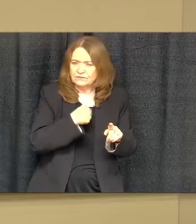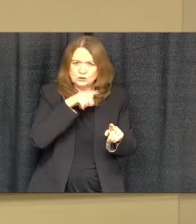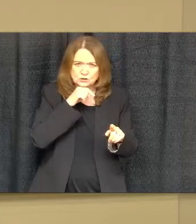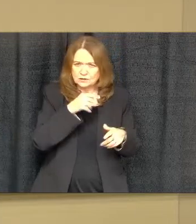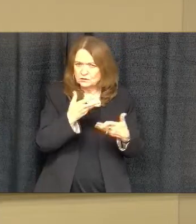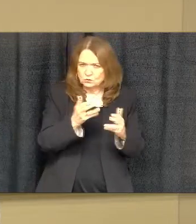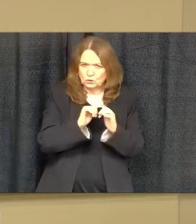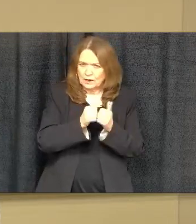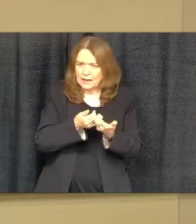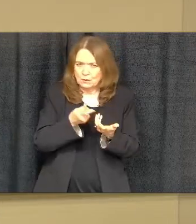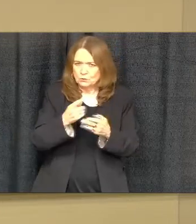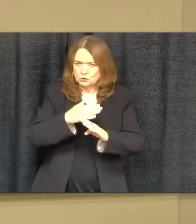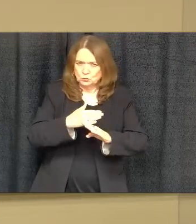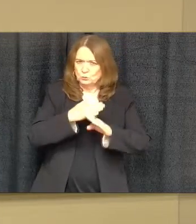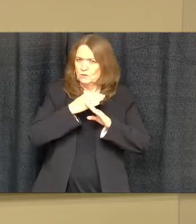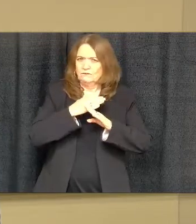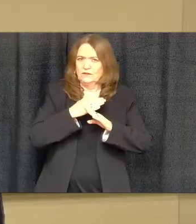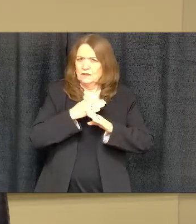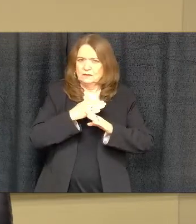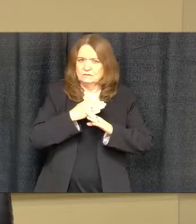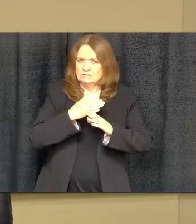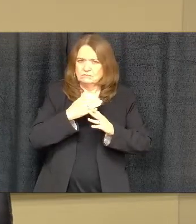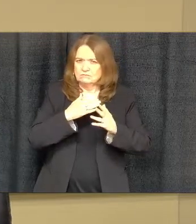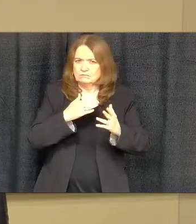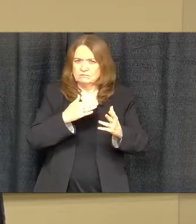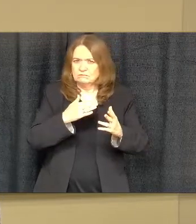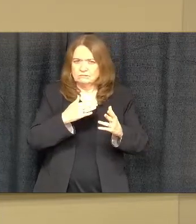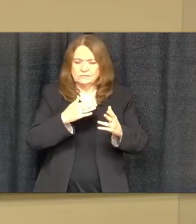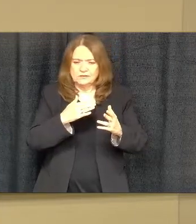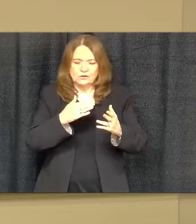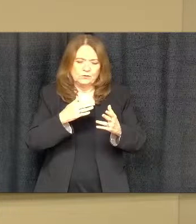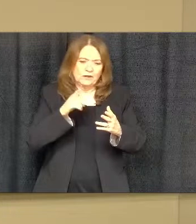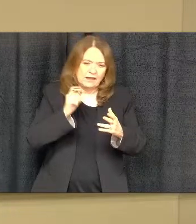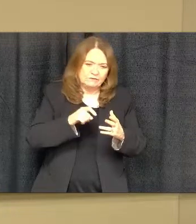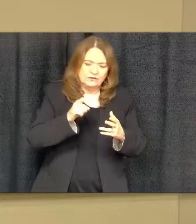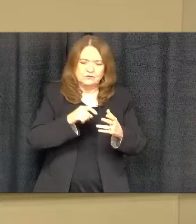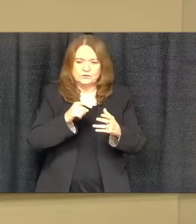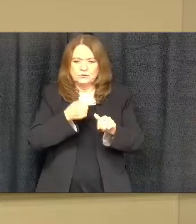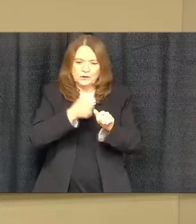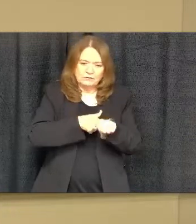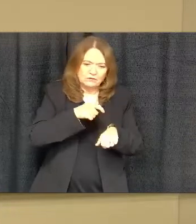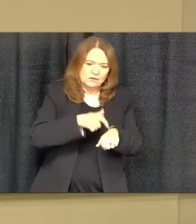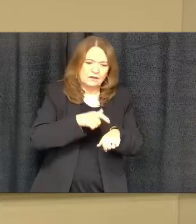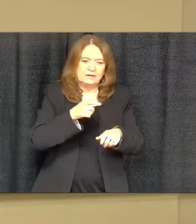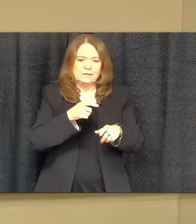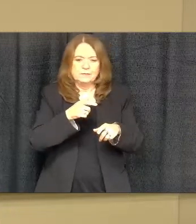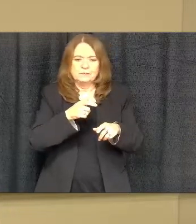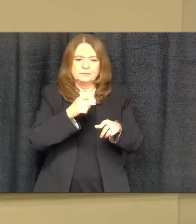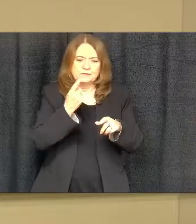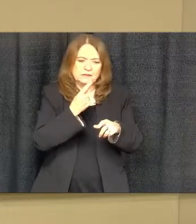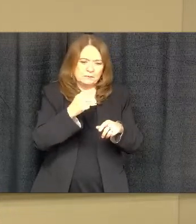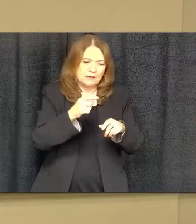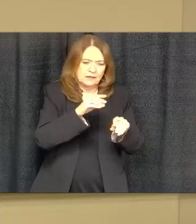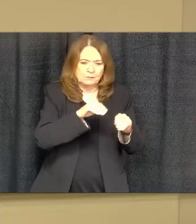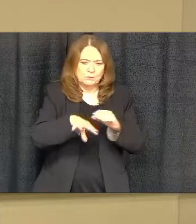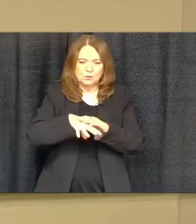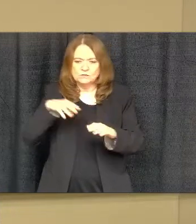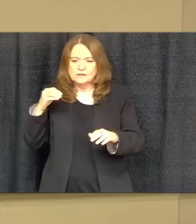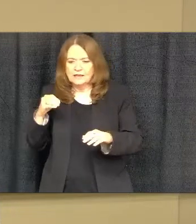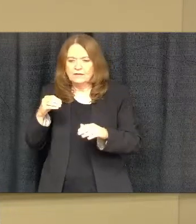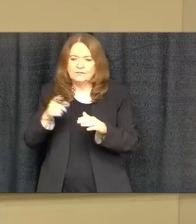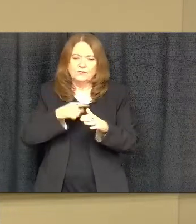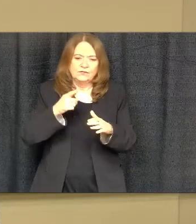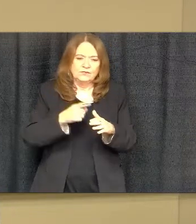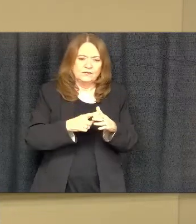How would you prevent the work to continue to cycle around every time a resident from a rental property moves out? They